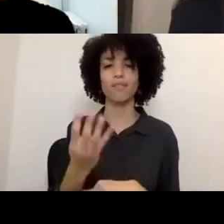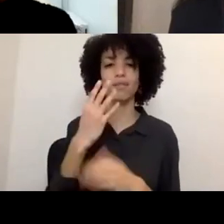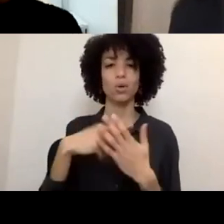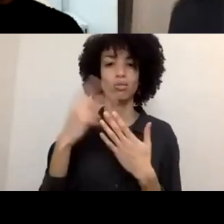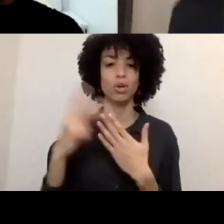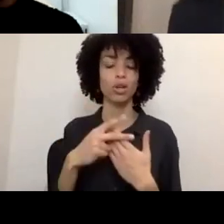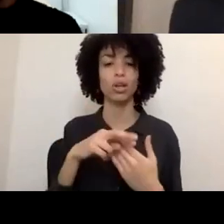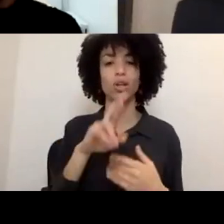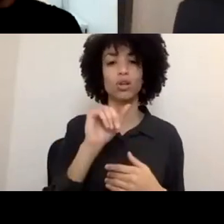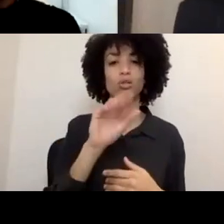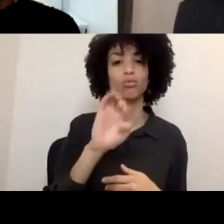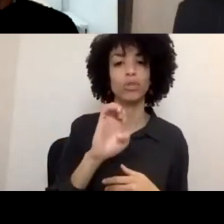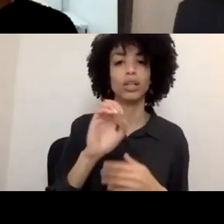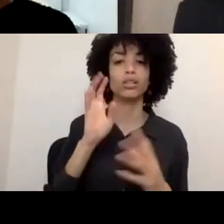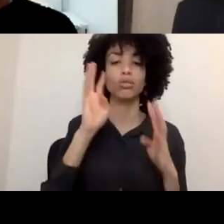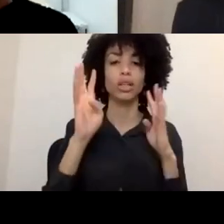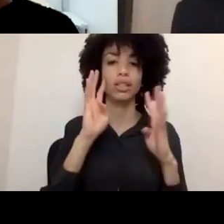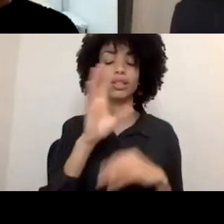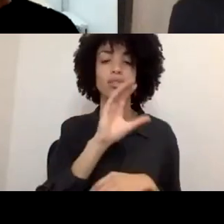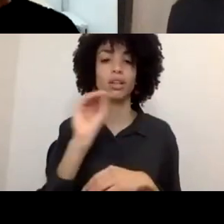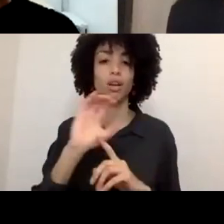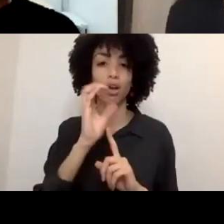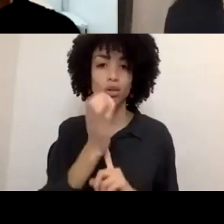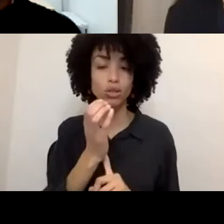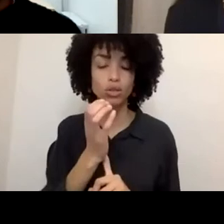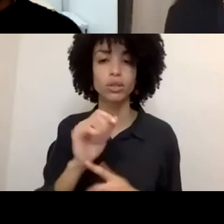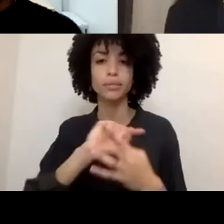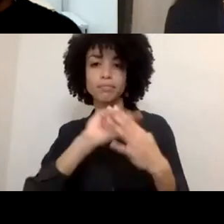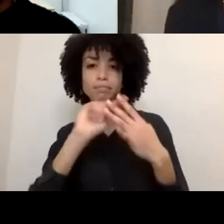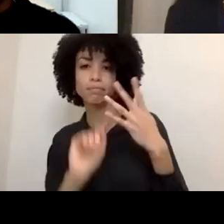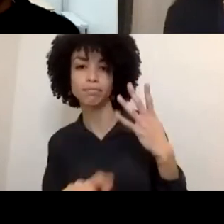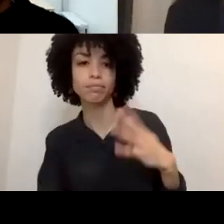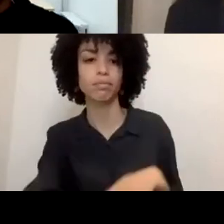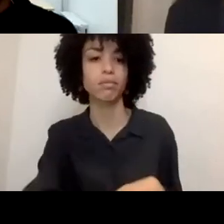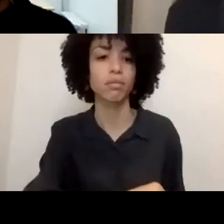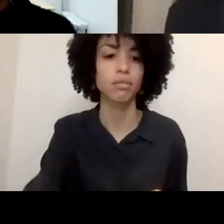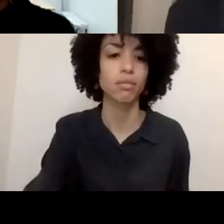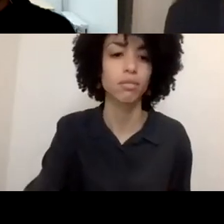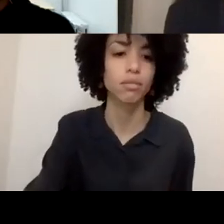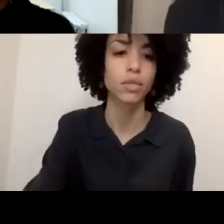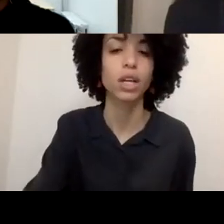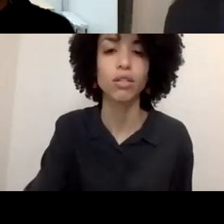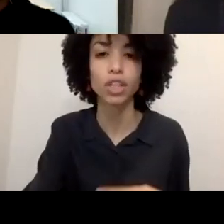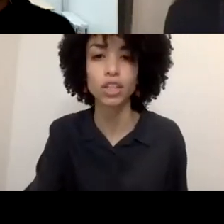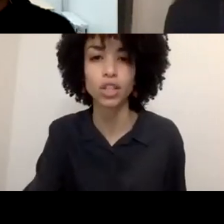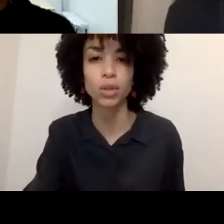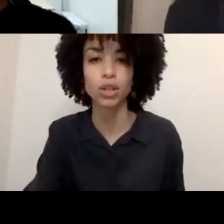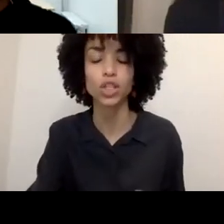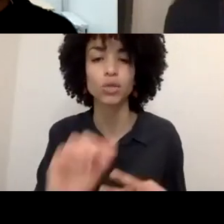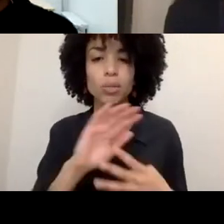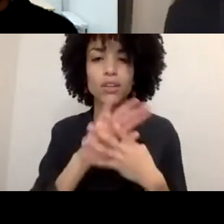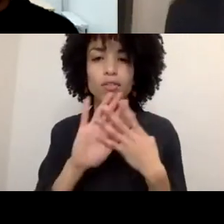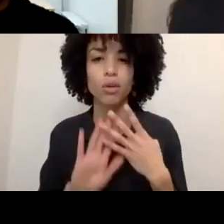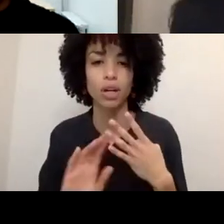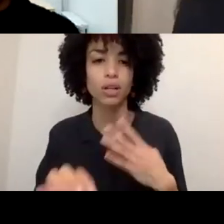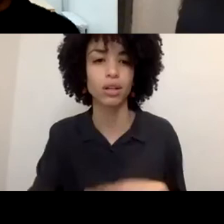culture, racial and economic justice, corporate political accountability, and inclusive clean economies. So when Could